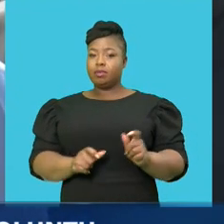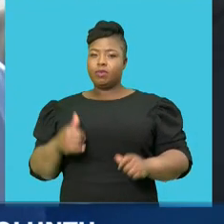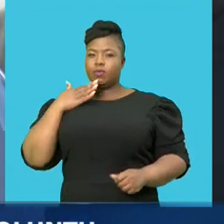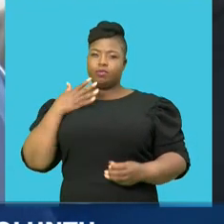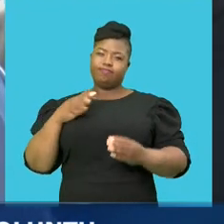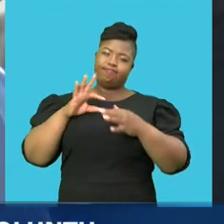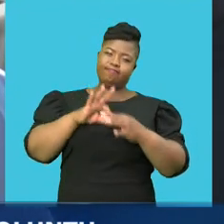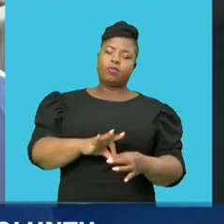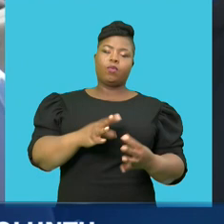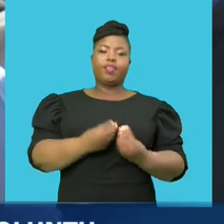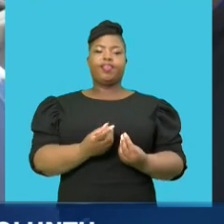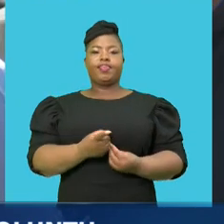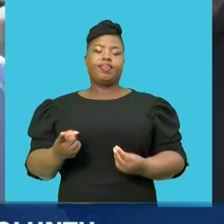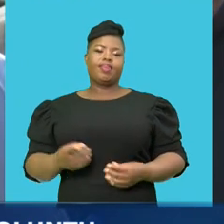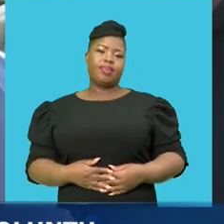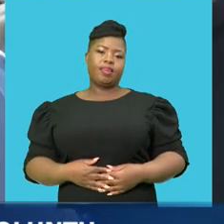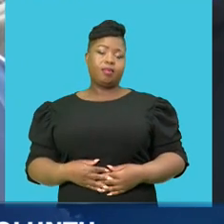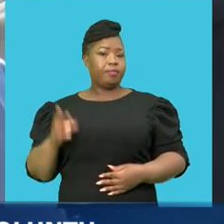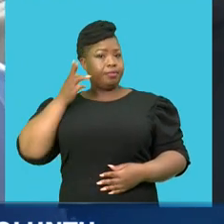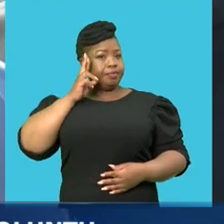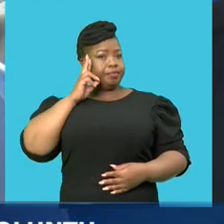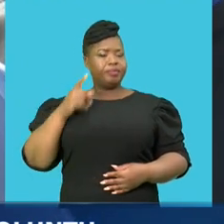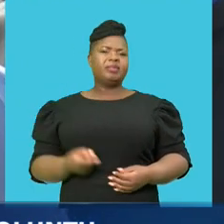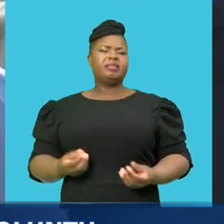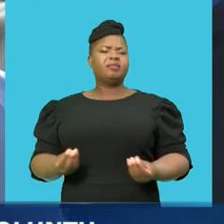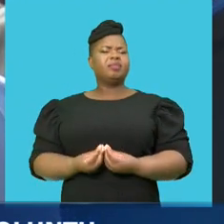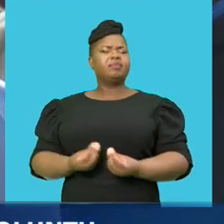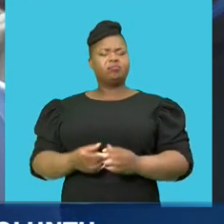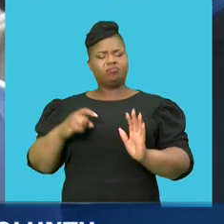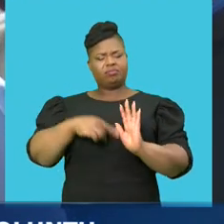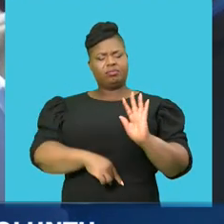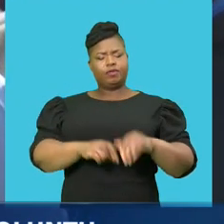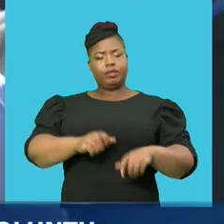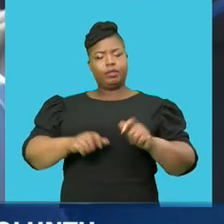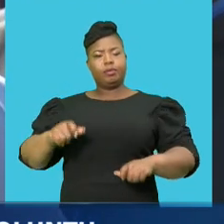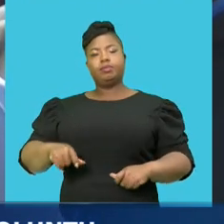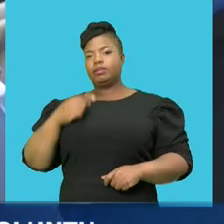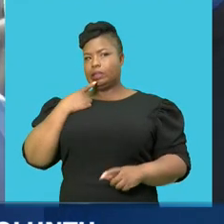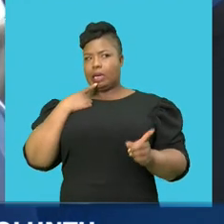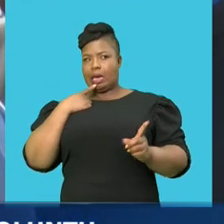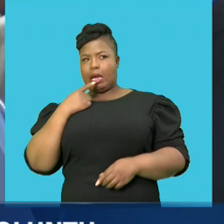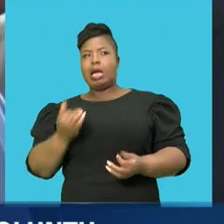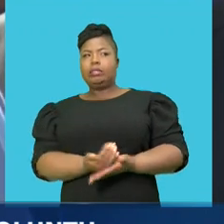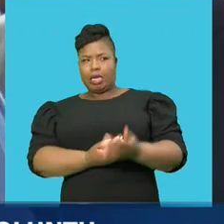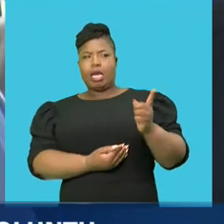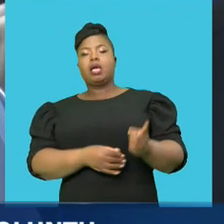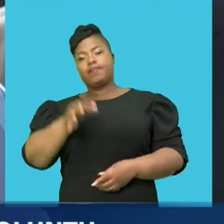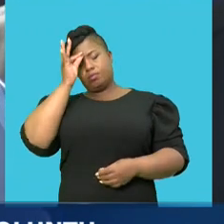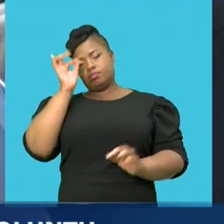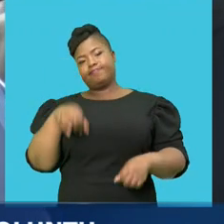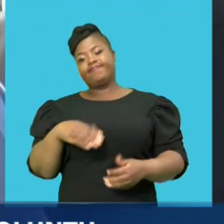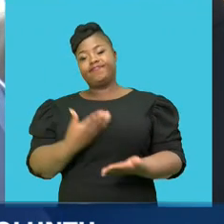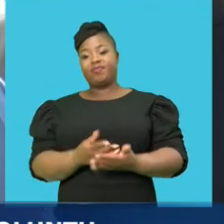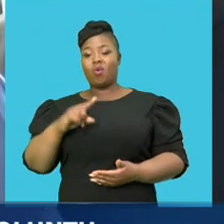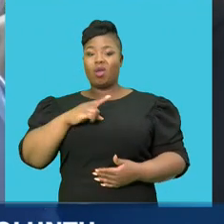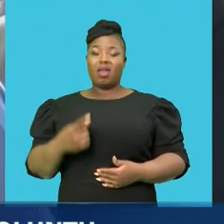to whenever they're in trouble. Remember, something deep inside of our people, each amapolisa is their savior, because when